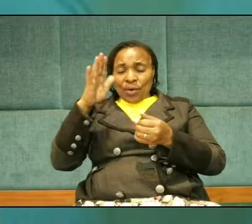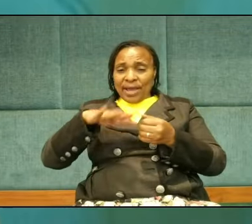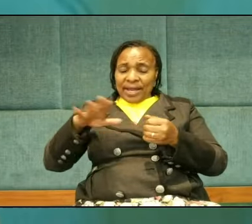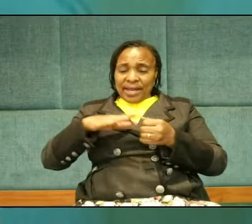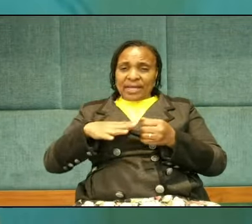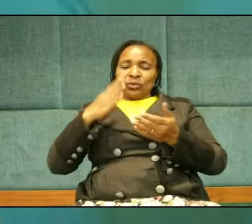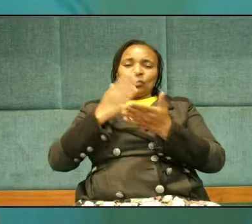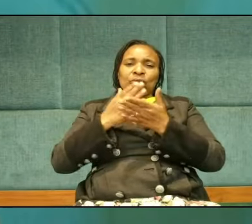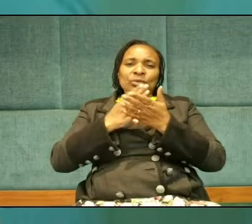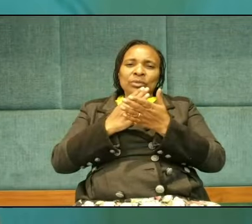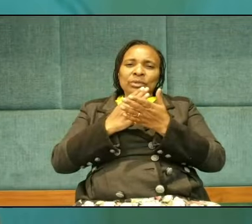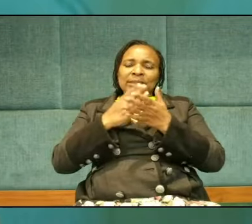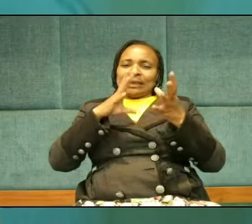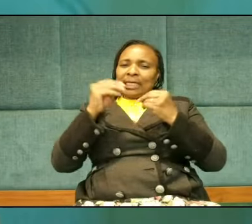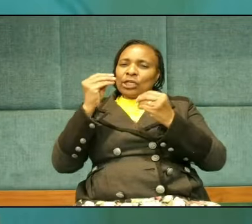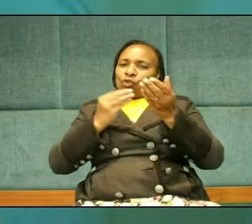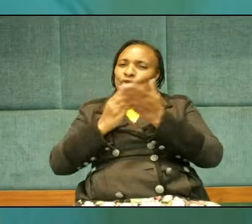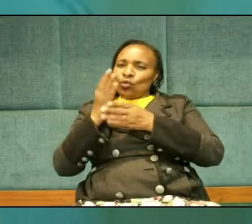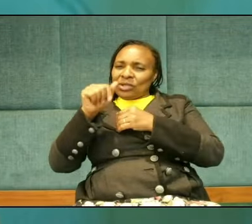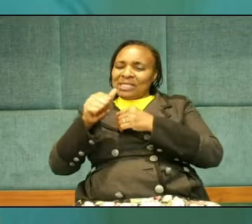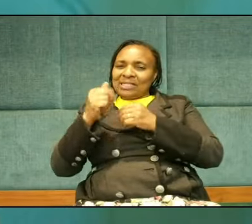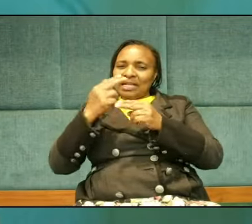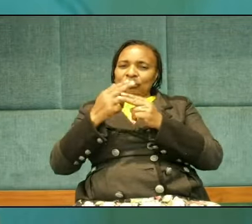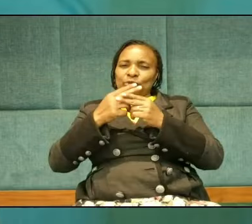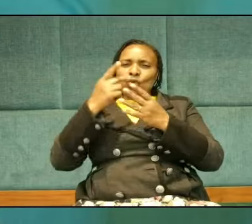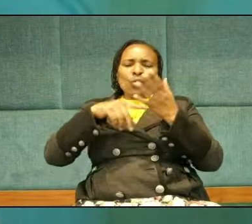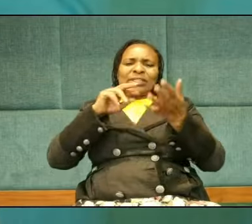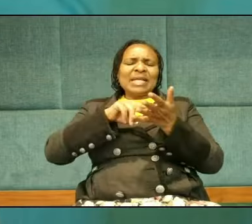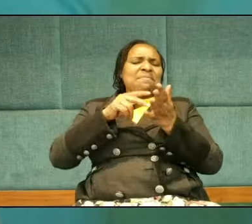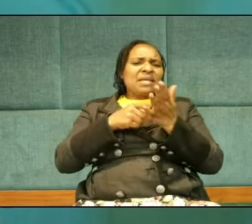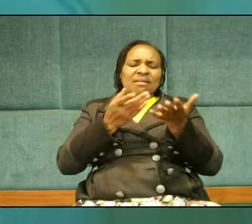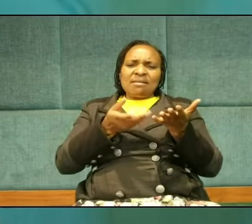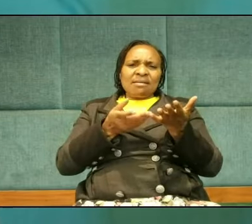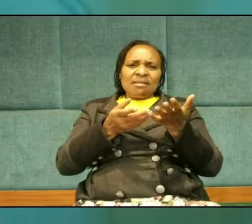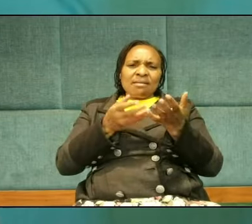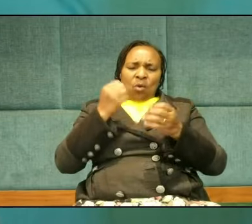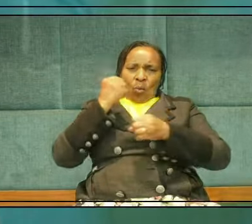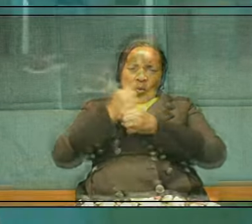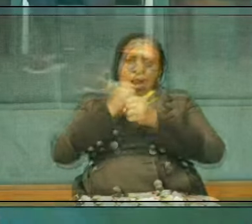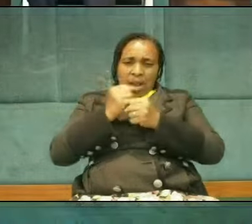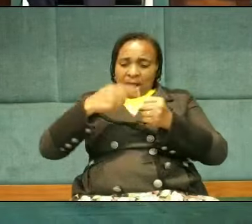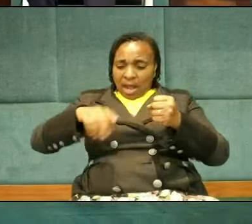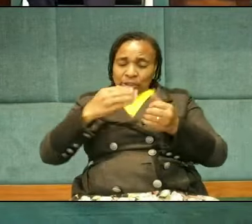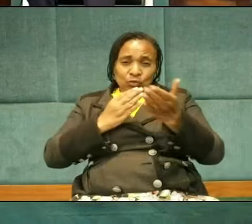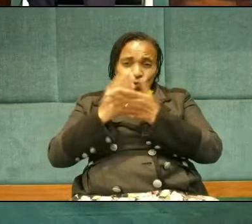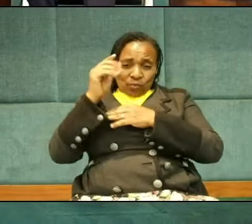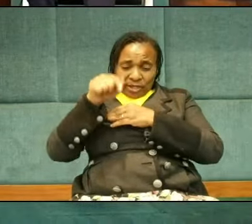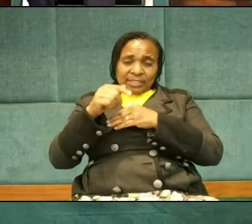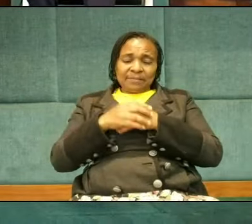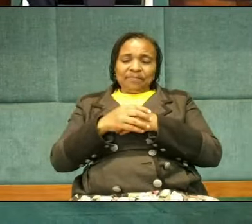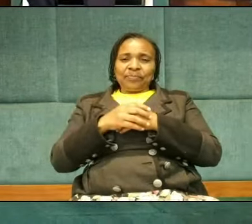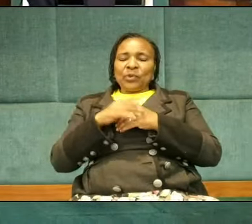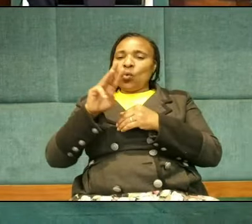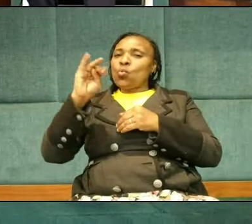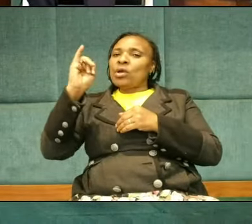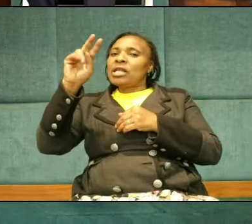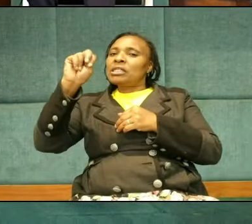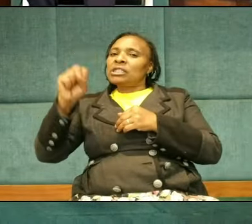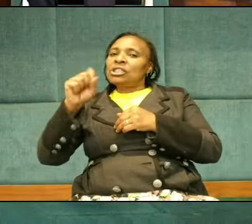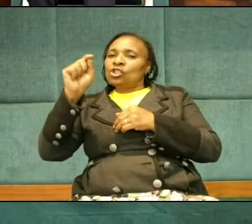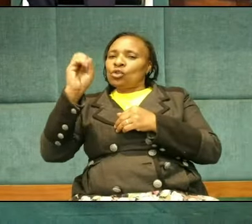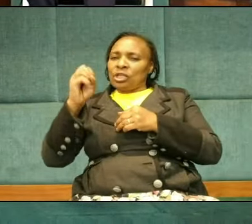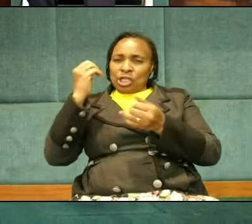through these names, what they mean. Can you please walk us through this, Winston? So in